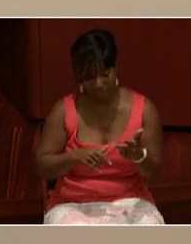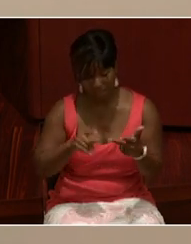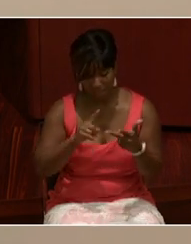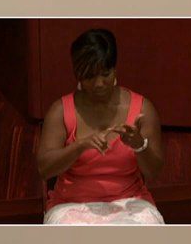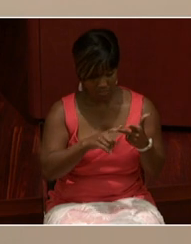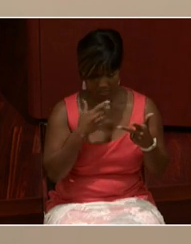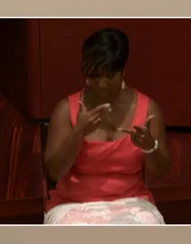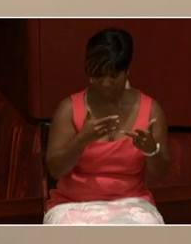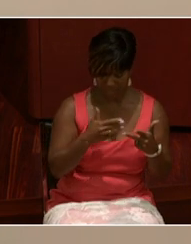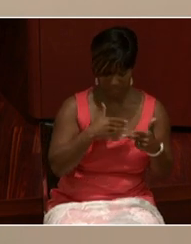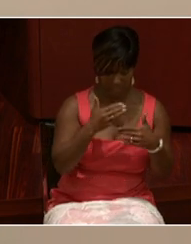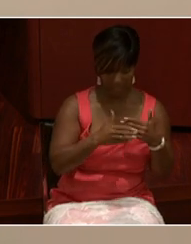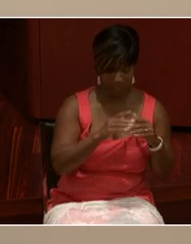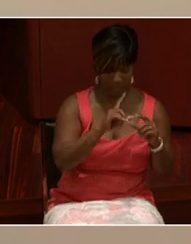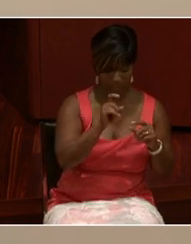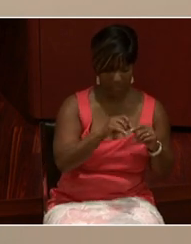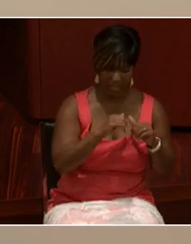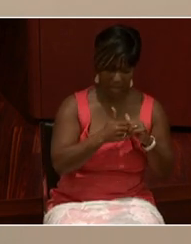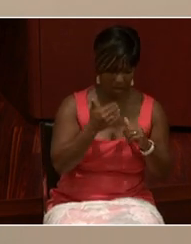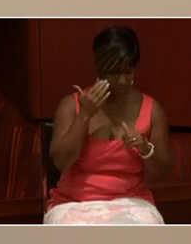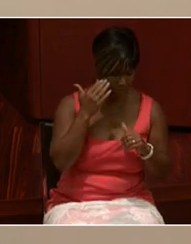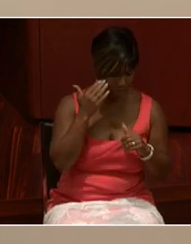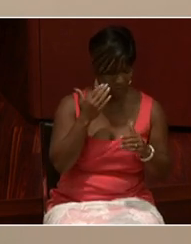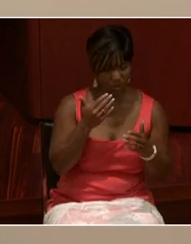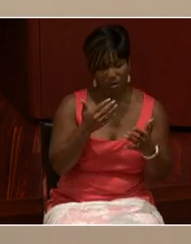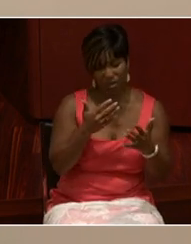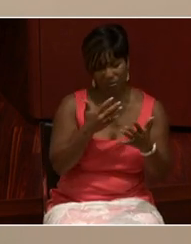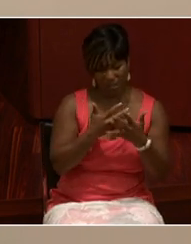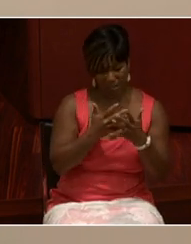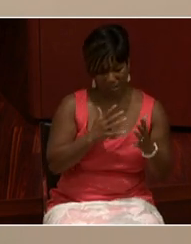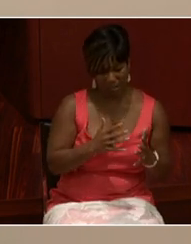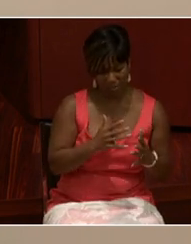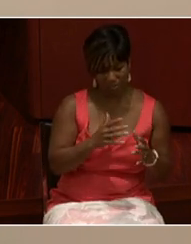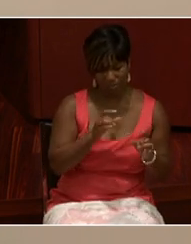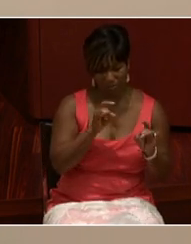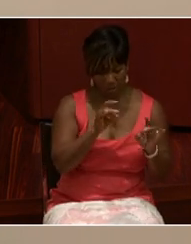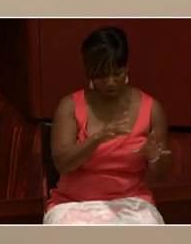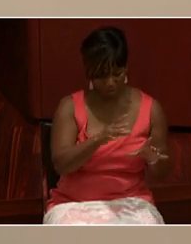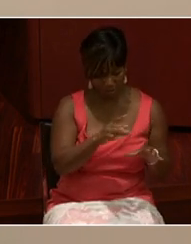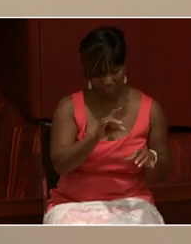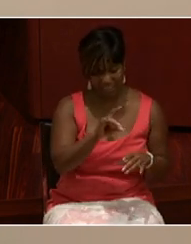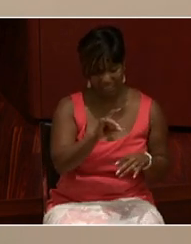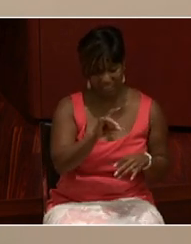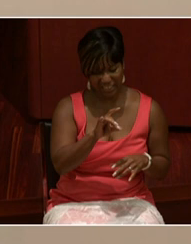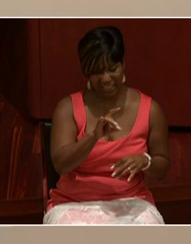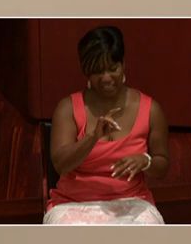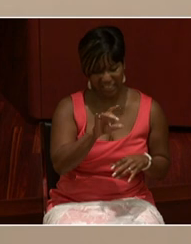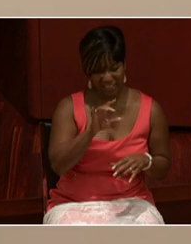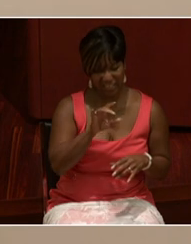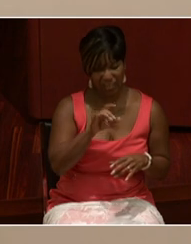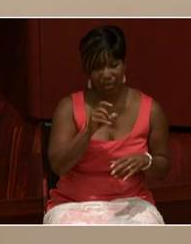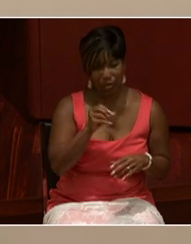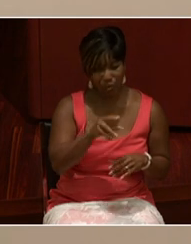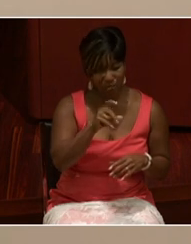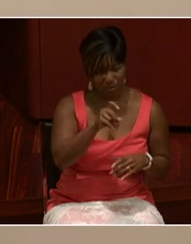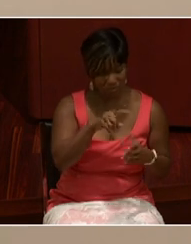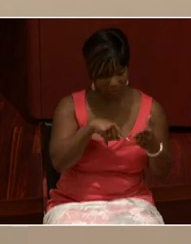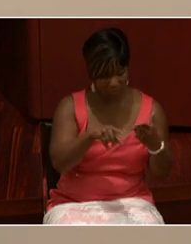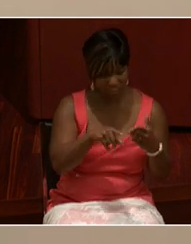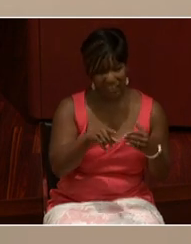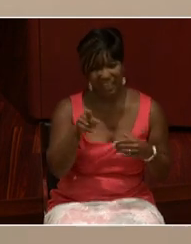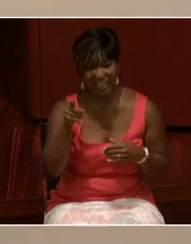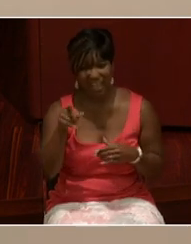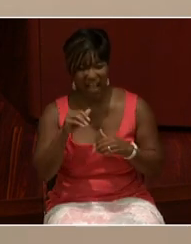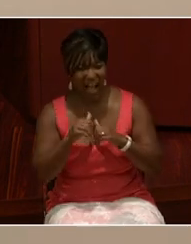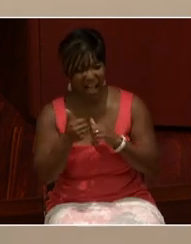question, how would we know if an inmate was notorious in the 1800s, or should we just automatically check? How do you